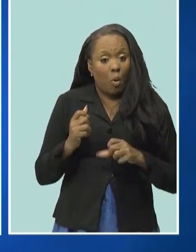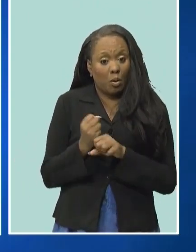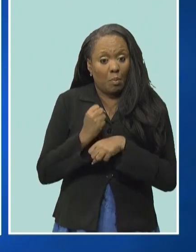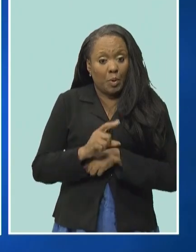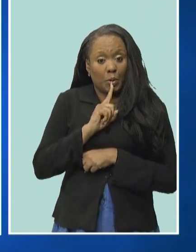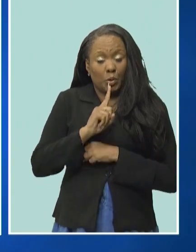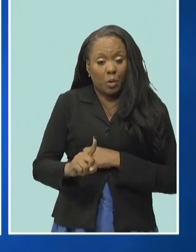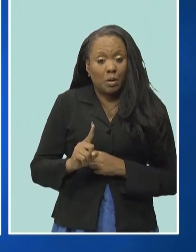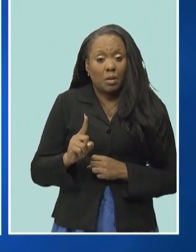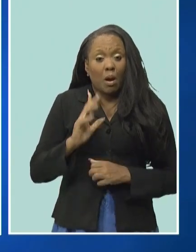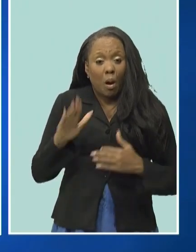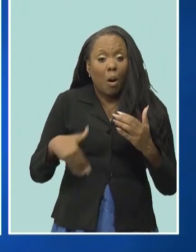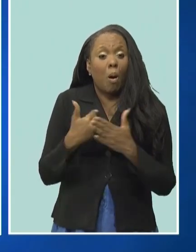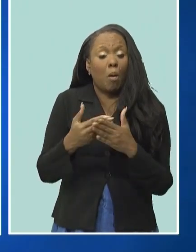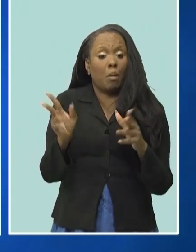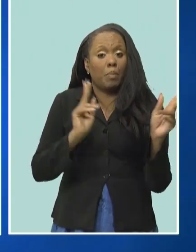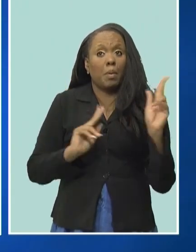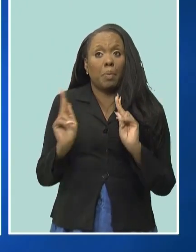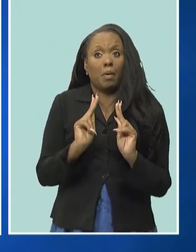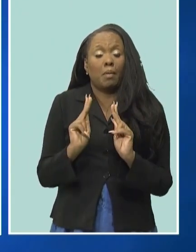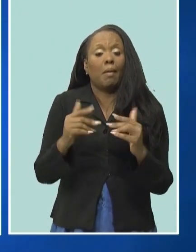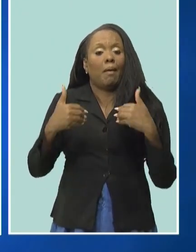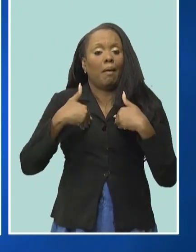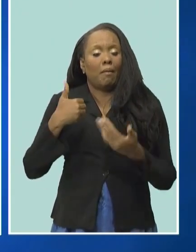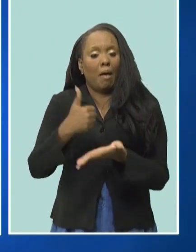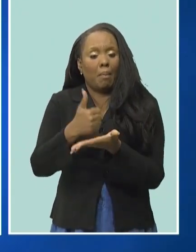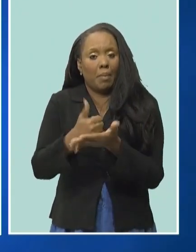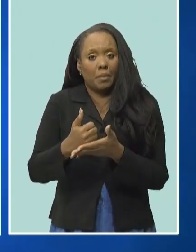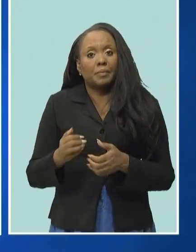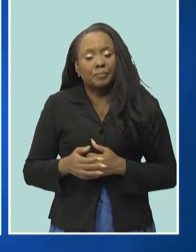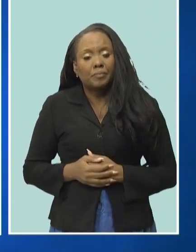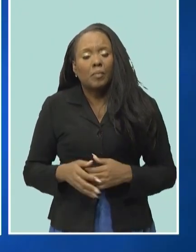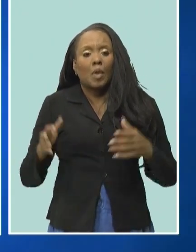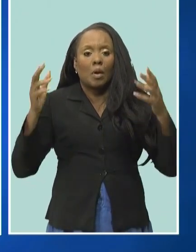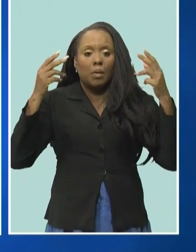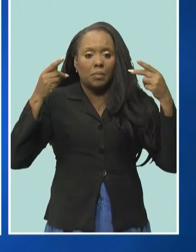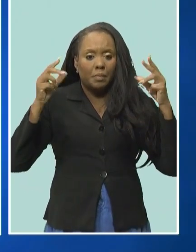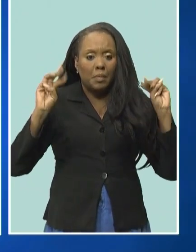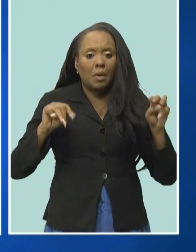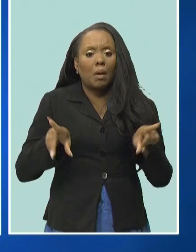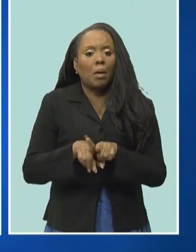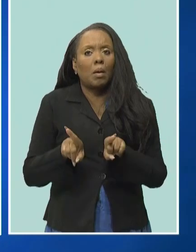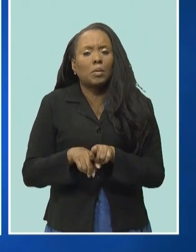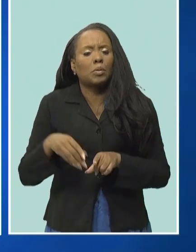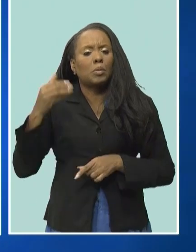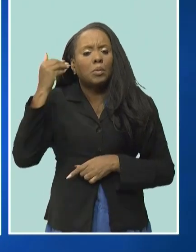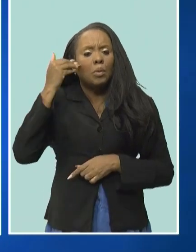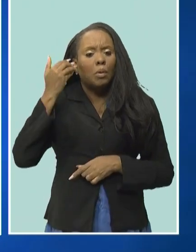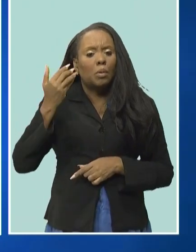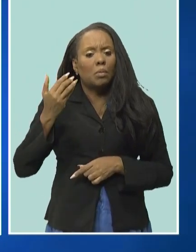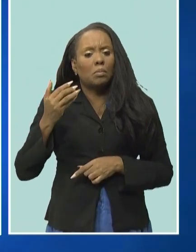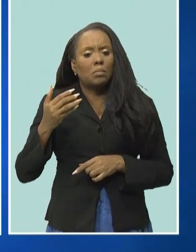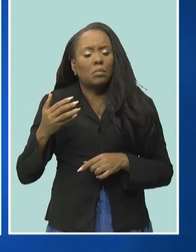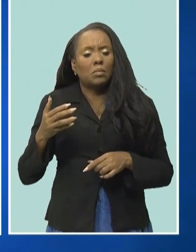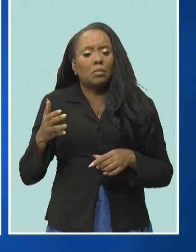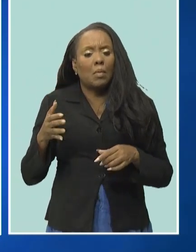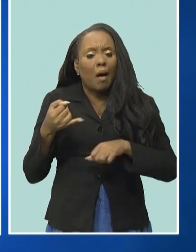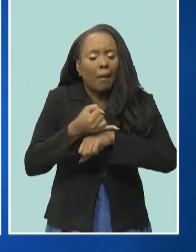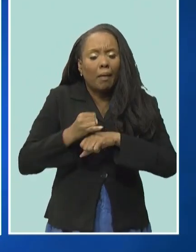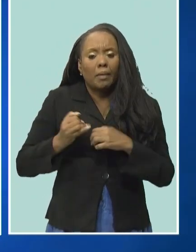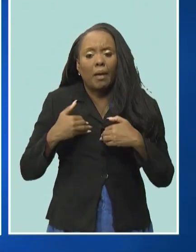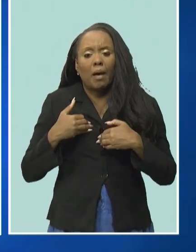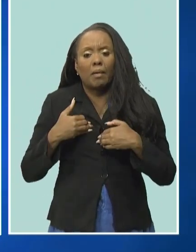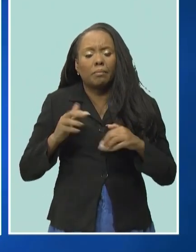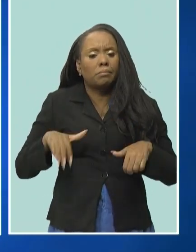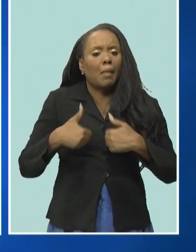Prime Minister Motley continues her call for greater political will to address challenges facing small island states, she's revealed